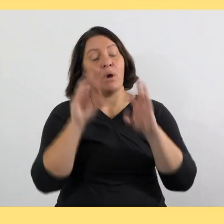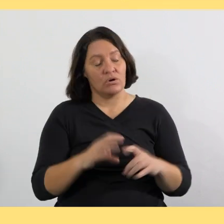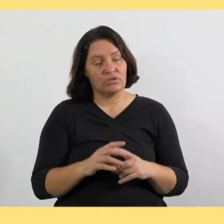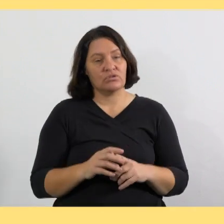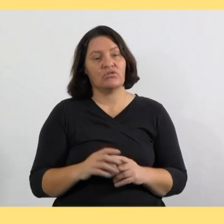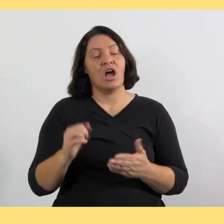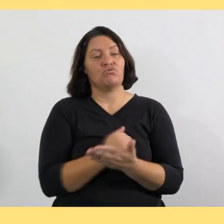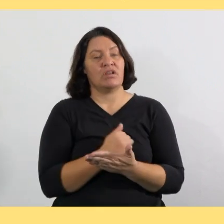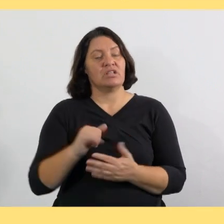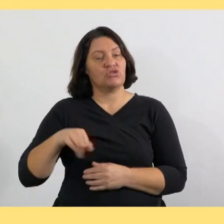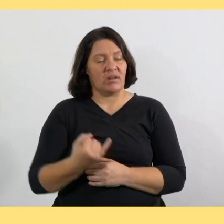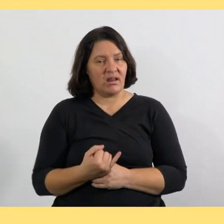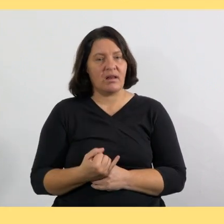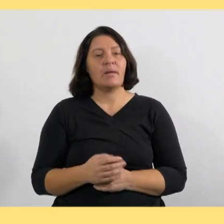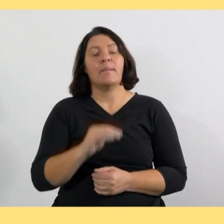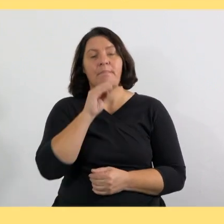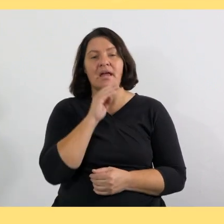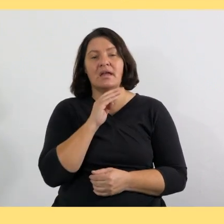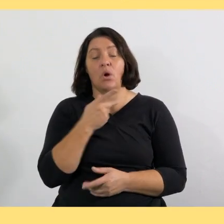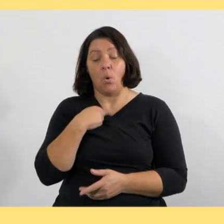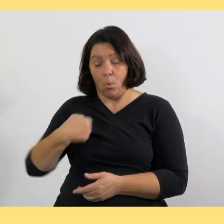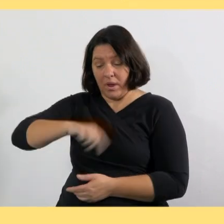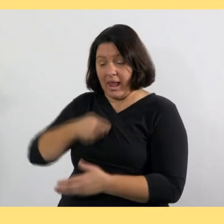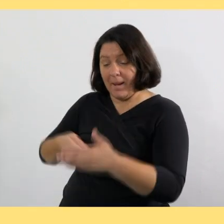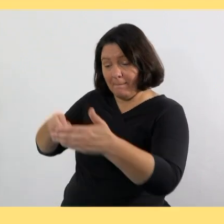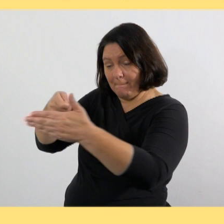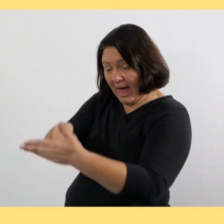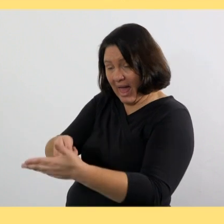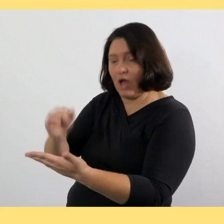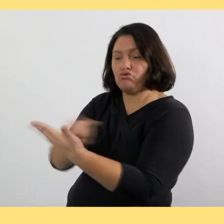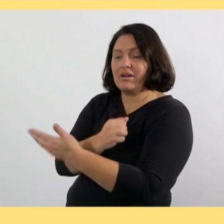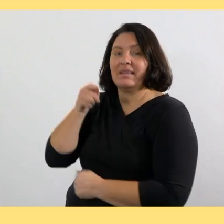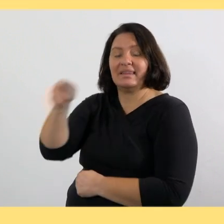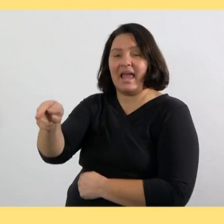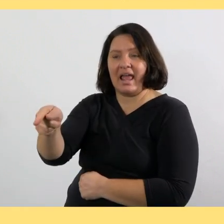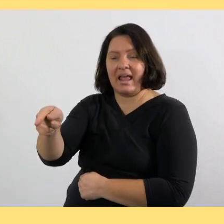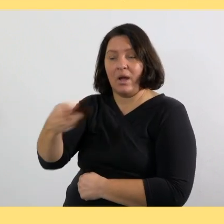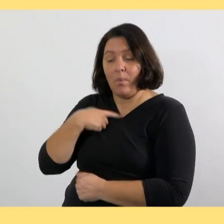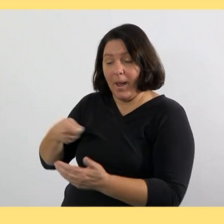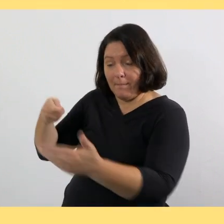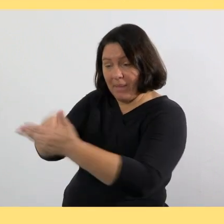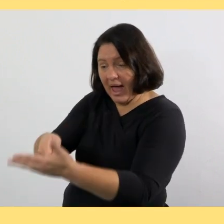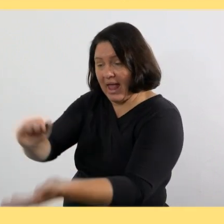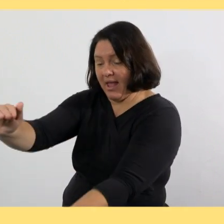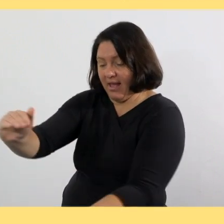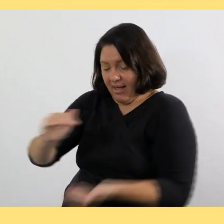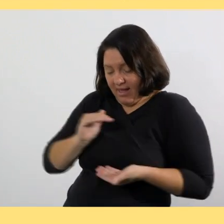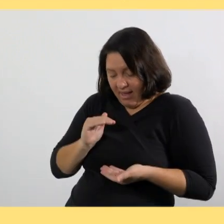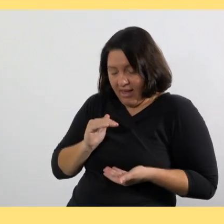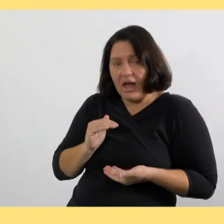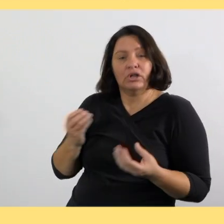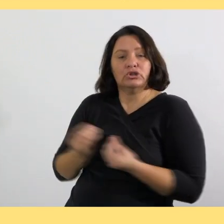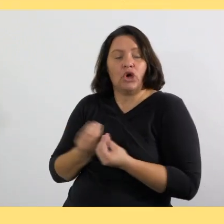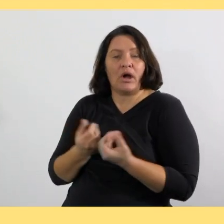we purchased trading stock on credit. So once we purchase, it increases my trading stock account. That means I'm going